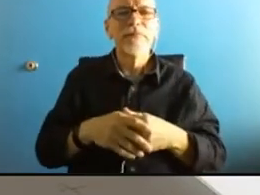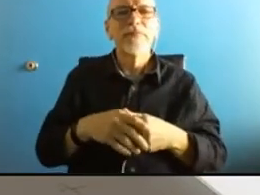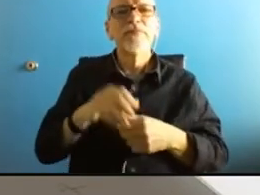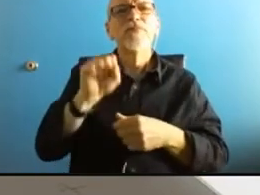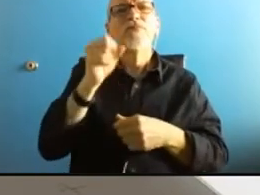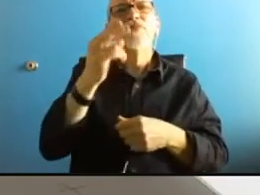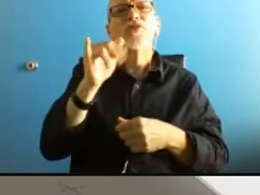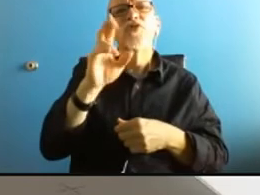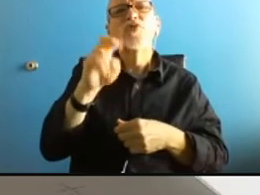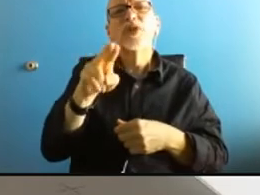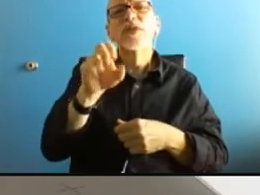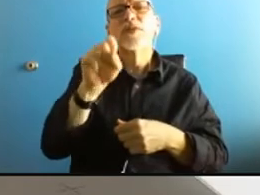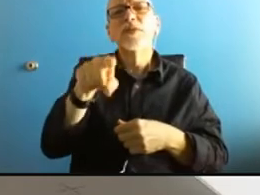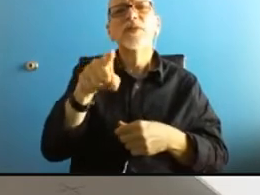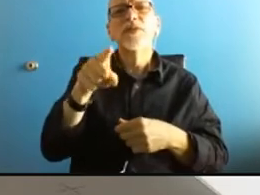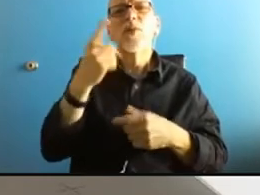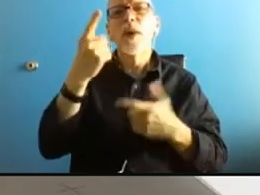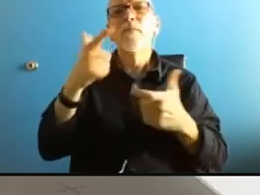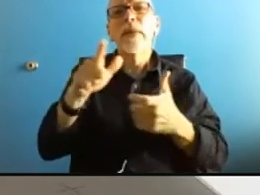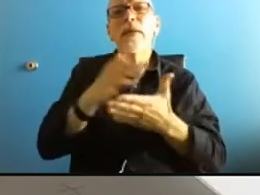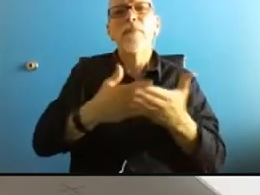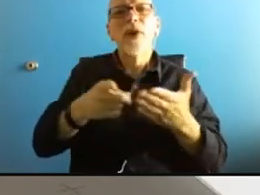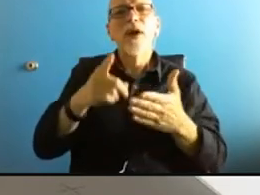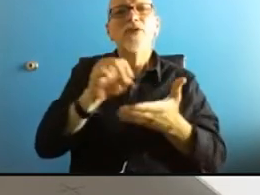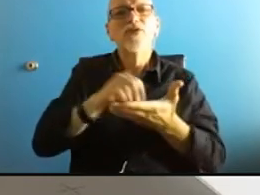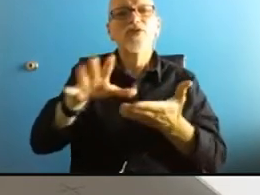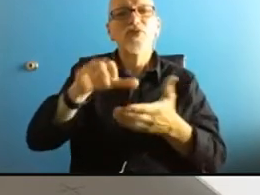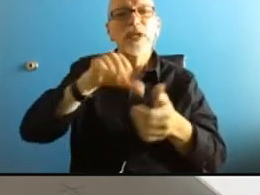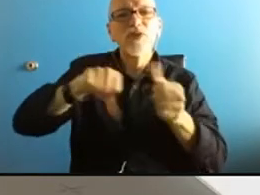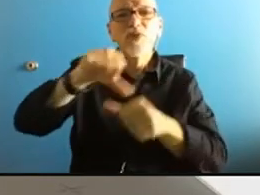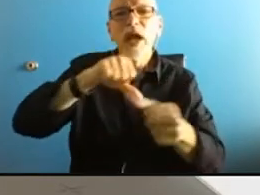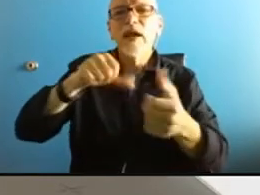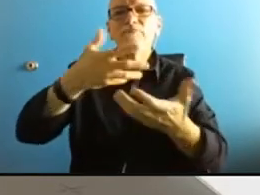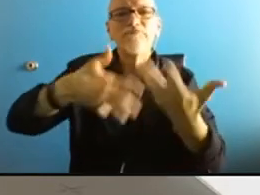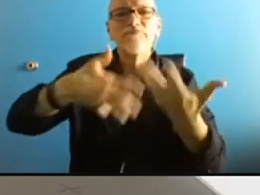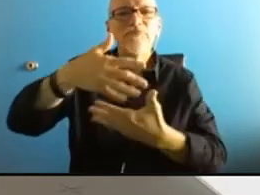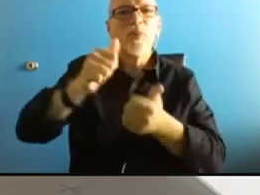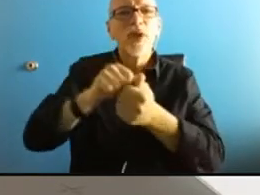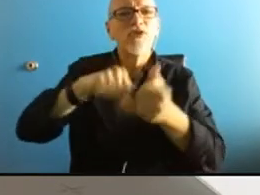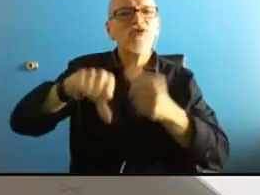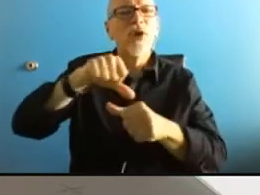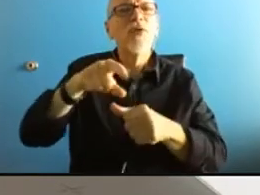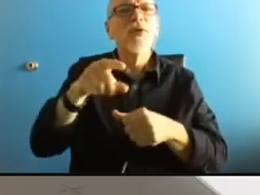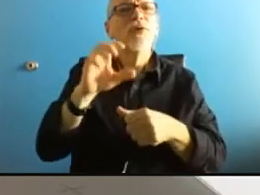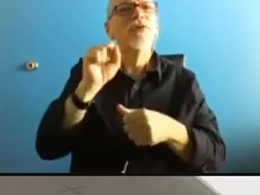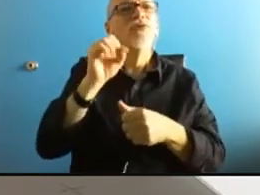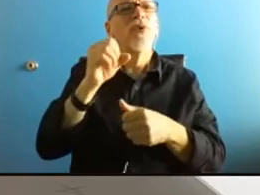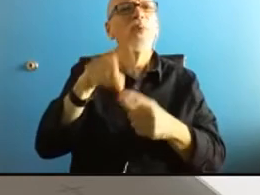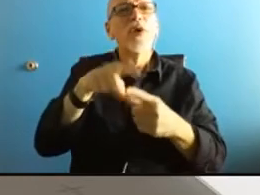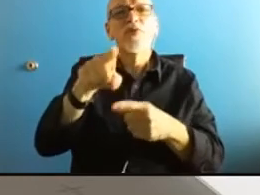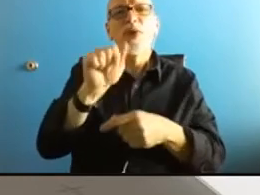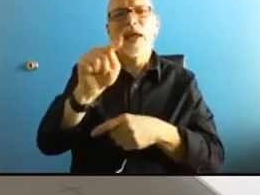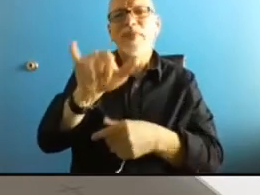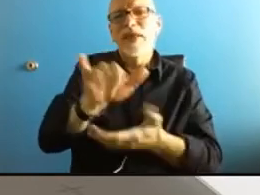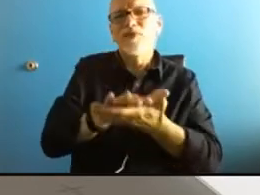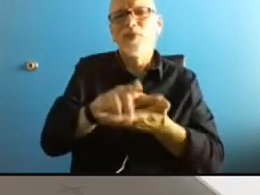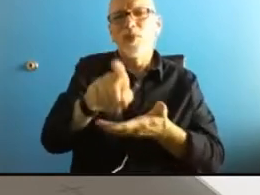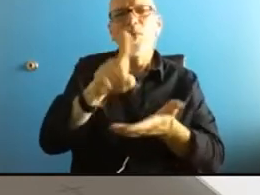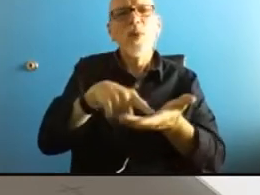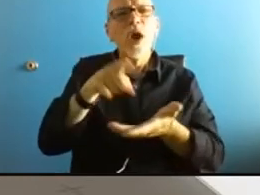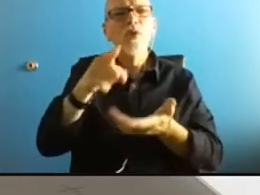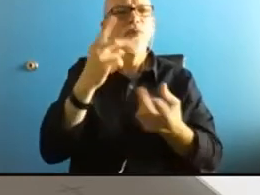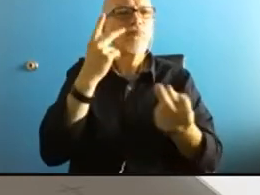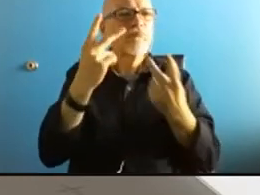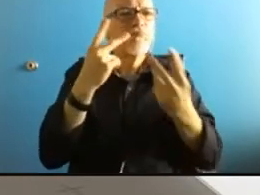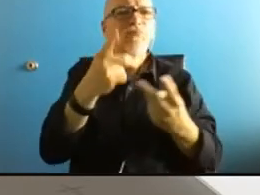a big part of this was how students were interacting and engaging with each other. So what are some of the things when you were at the school you heard or saw